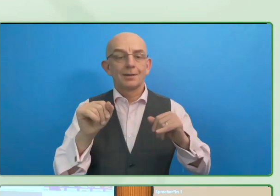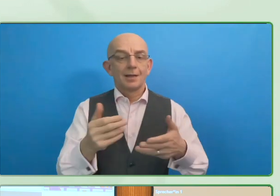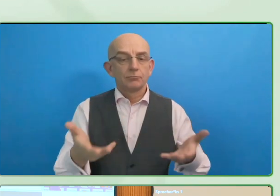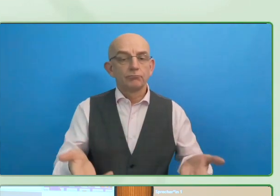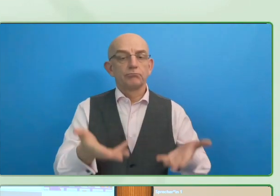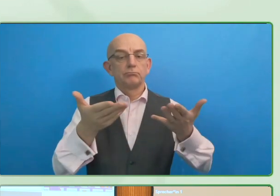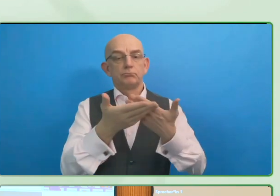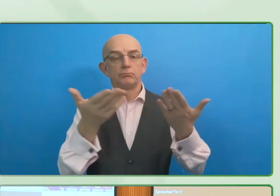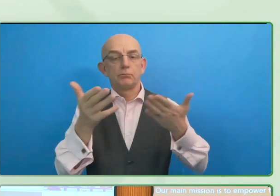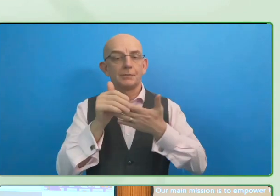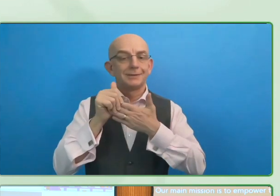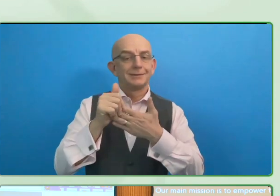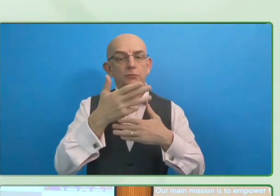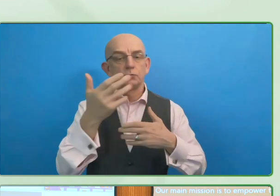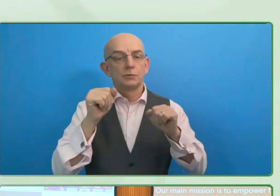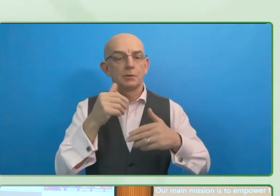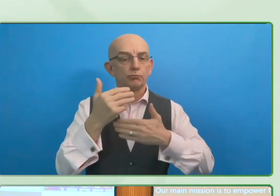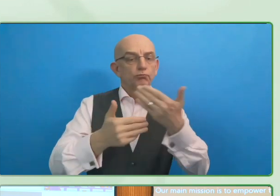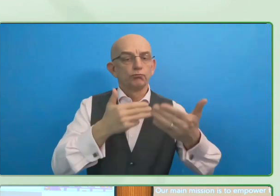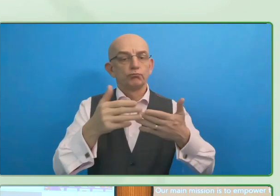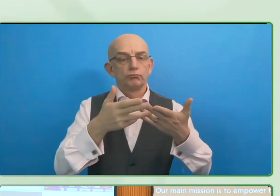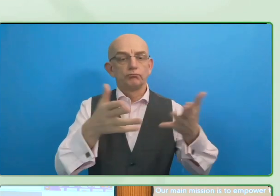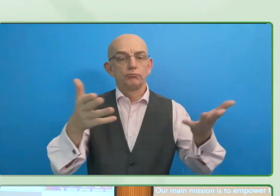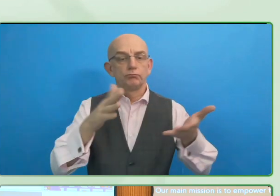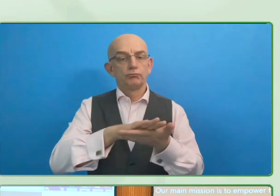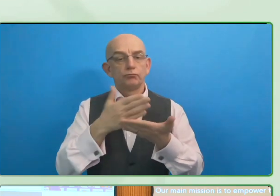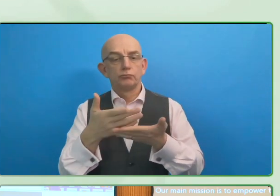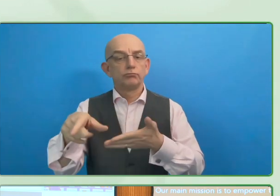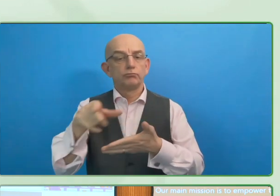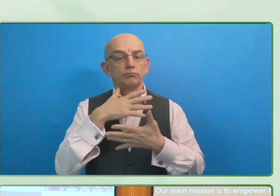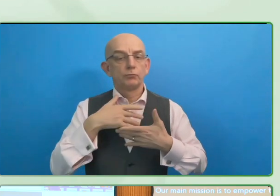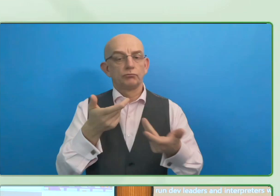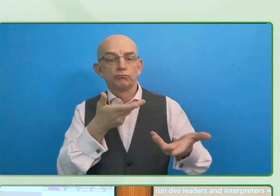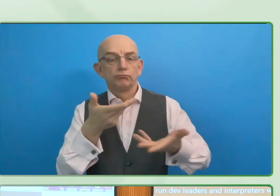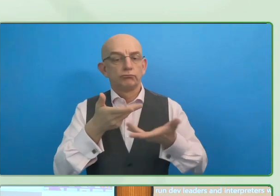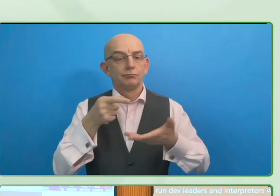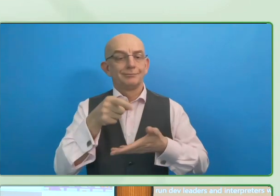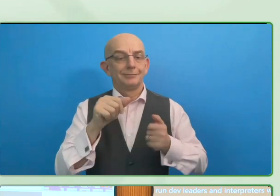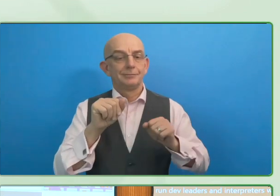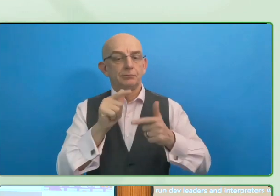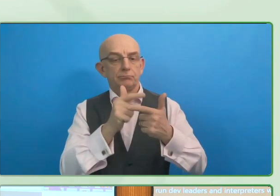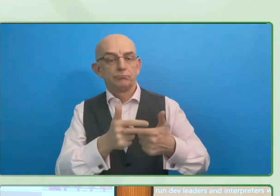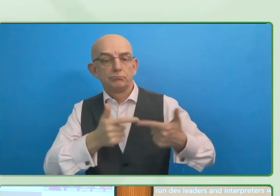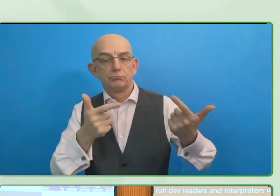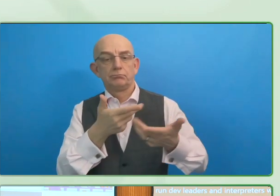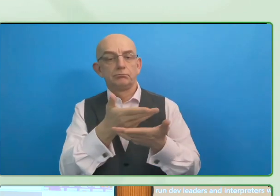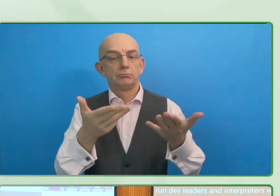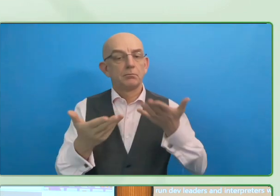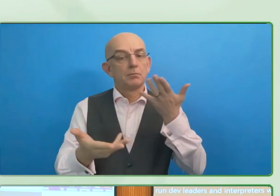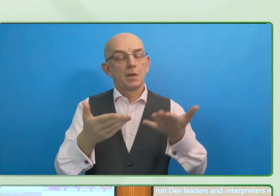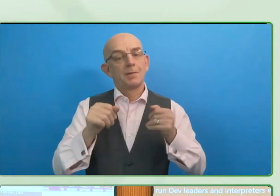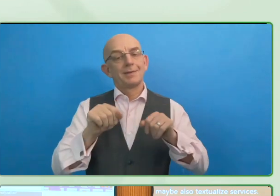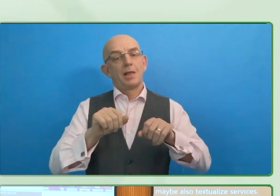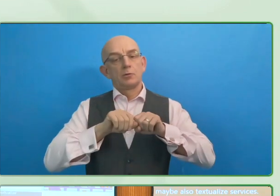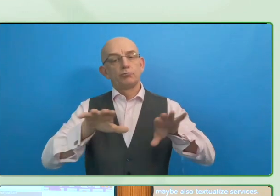very close to the video relay service, video remote interpretation service, or maybe also text relay services. And they can